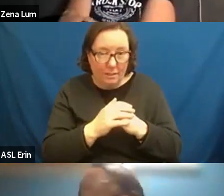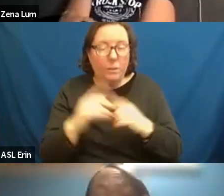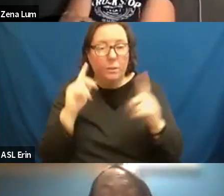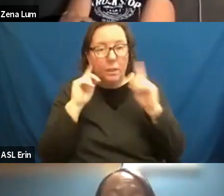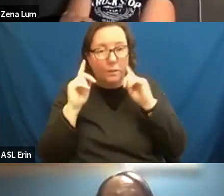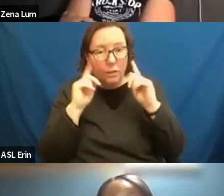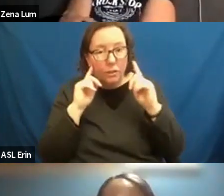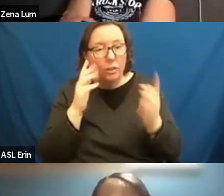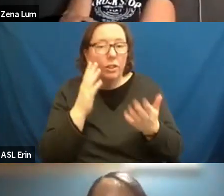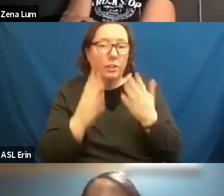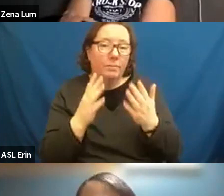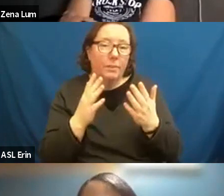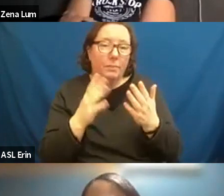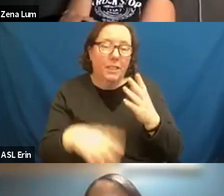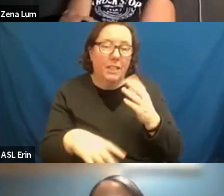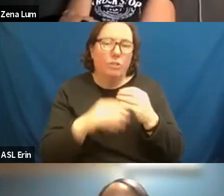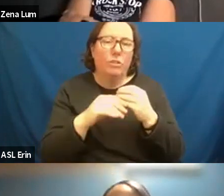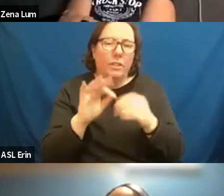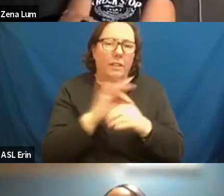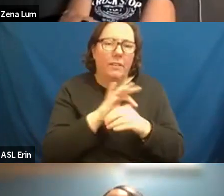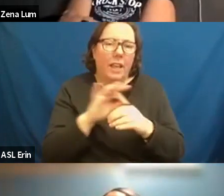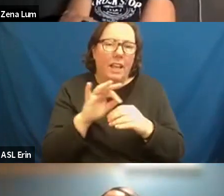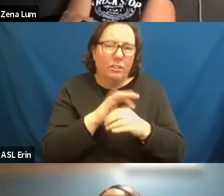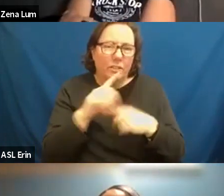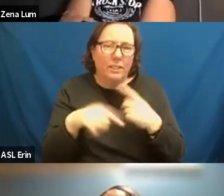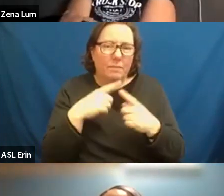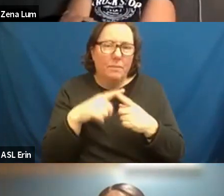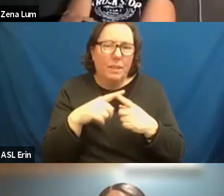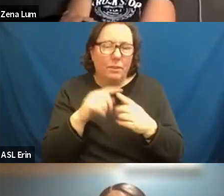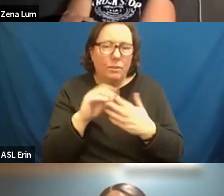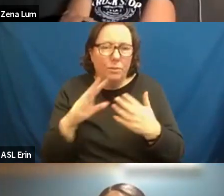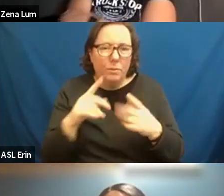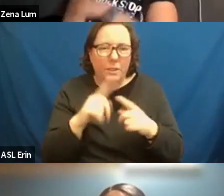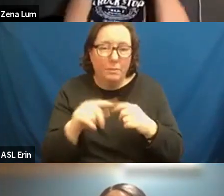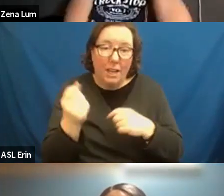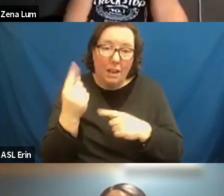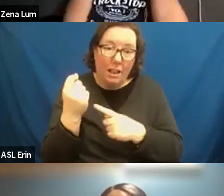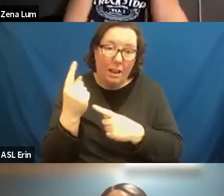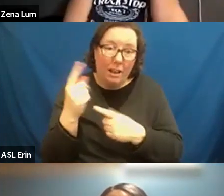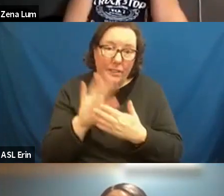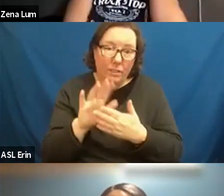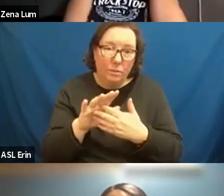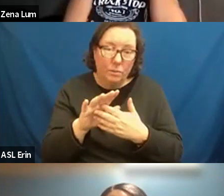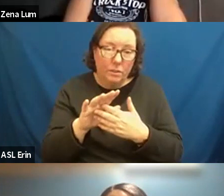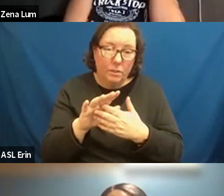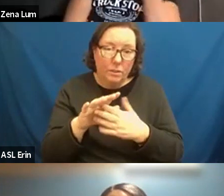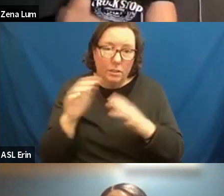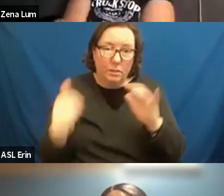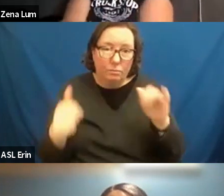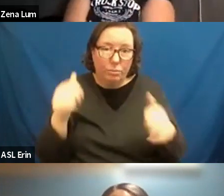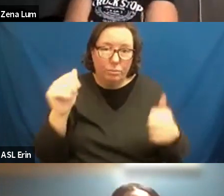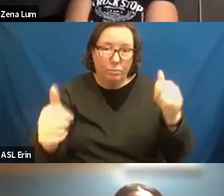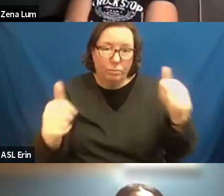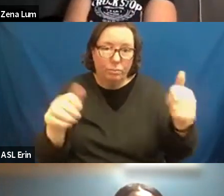be additional factors on the students. Are these 11 schools distributed